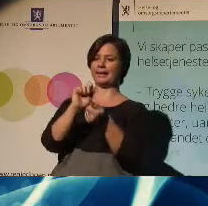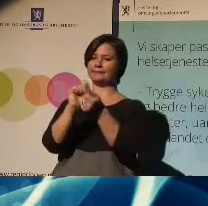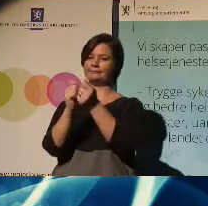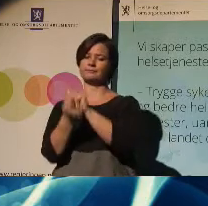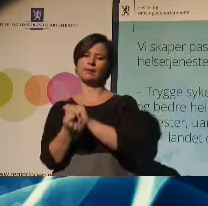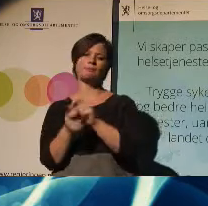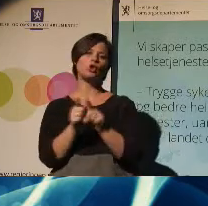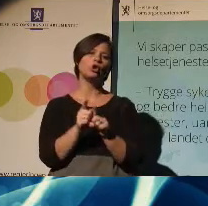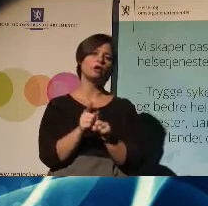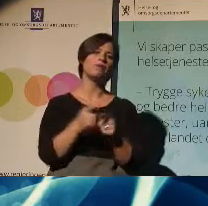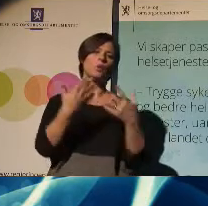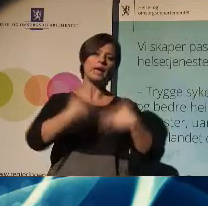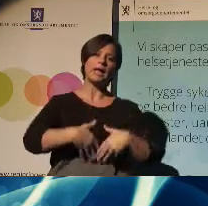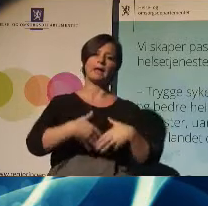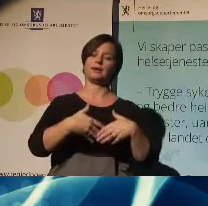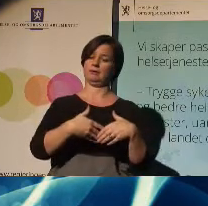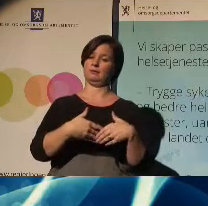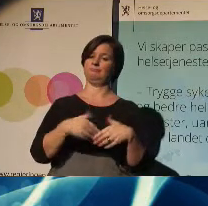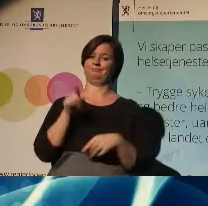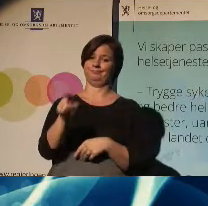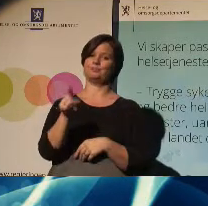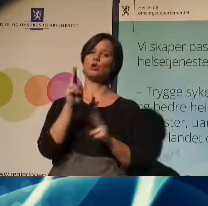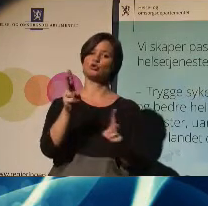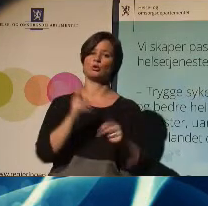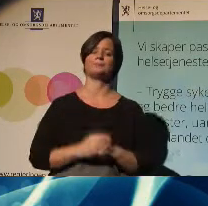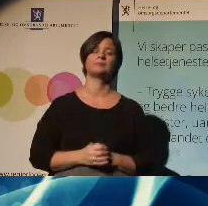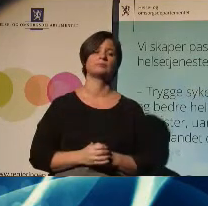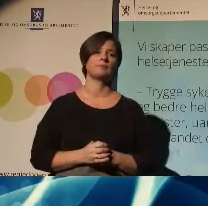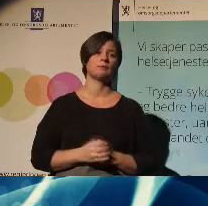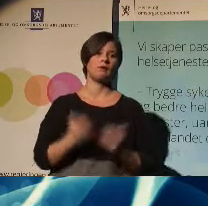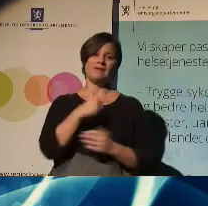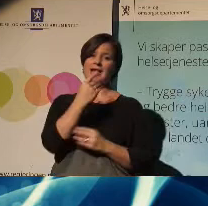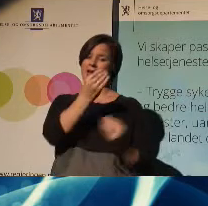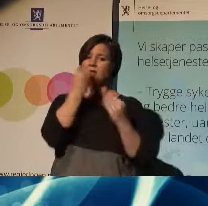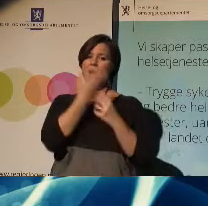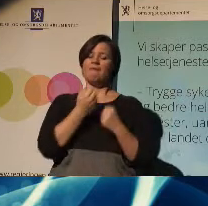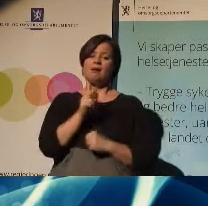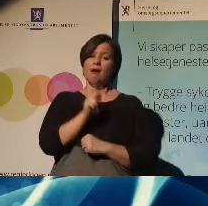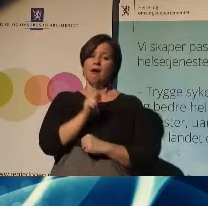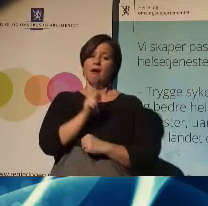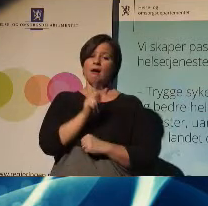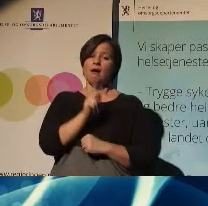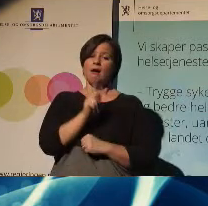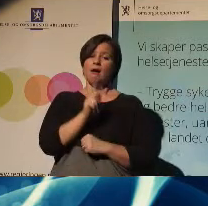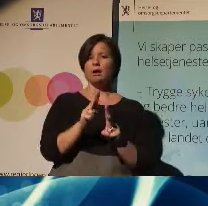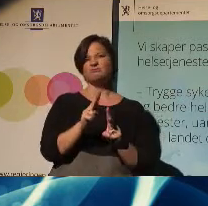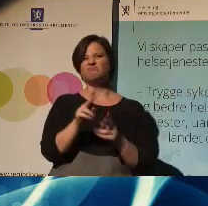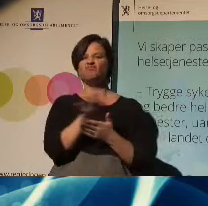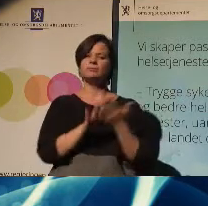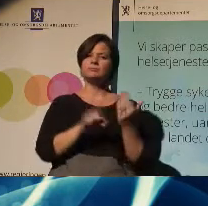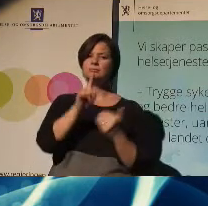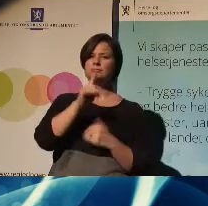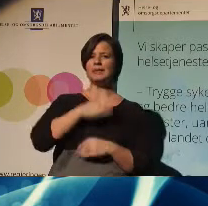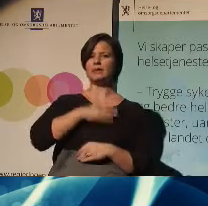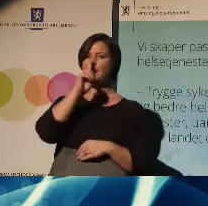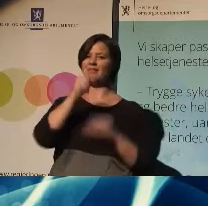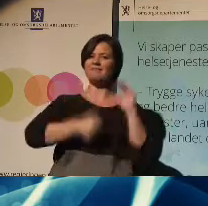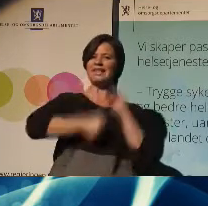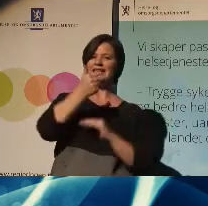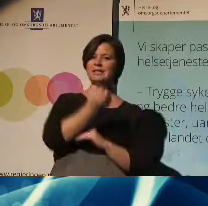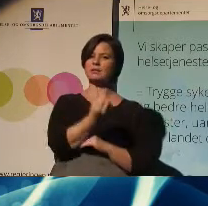different system. The other thing we learned at Kaiser, and this is maybe my most important slide, is that the